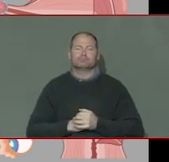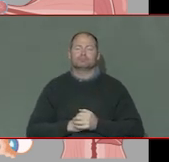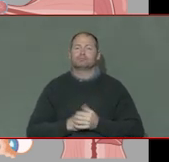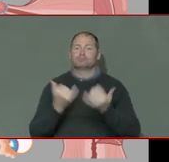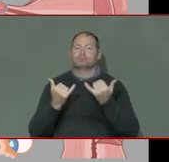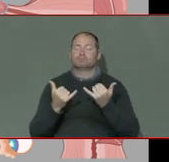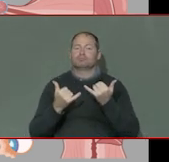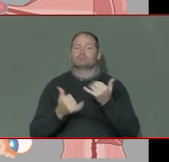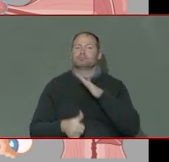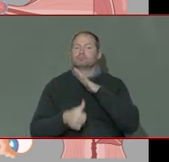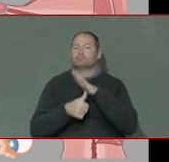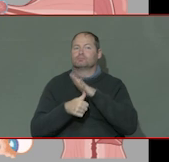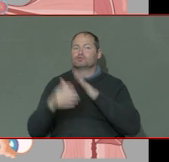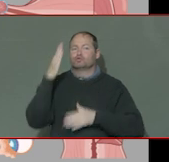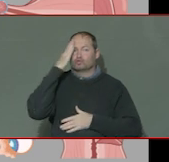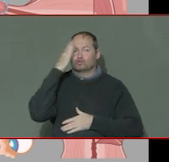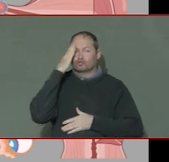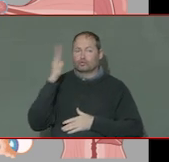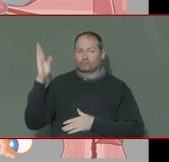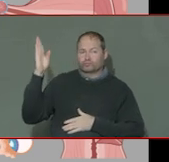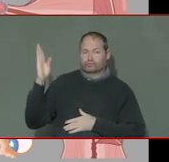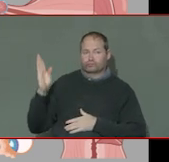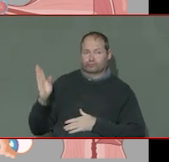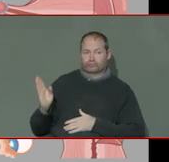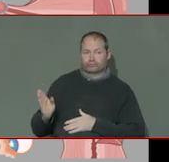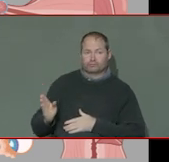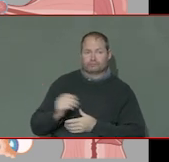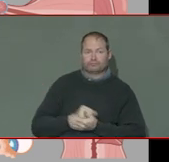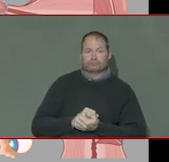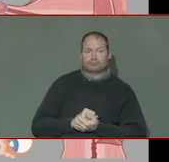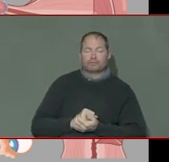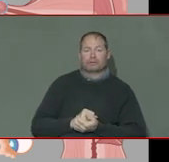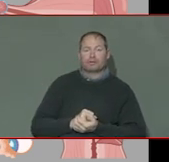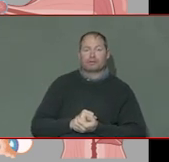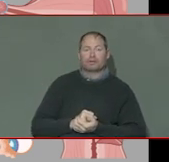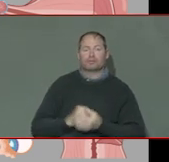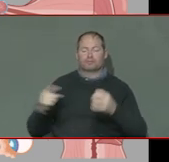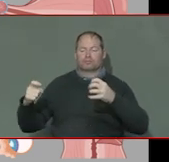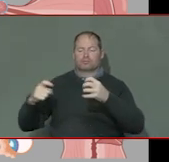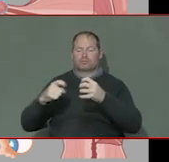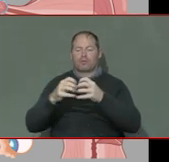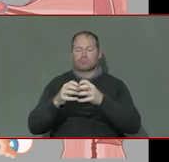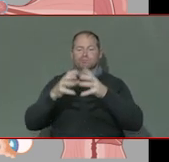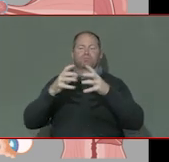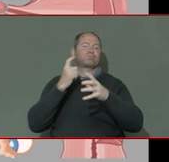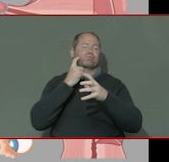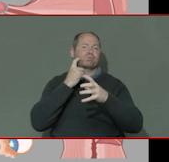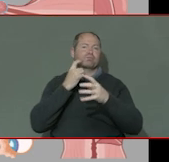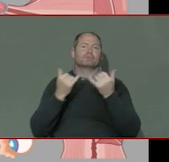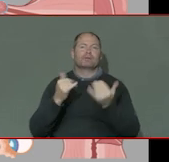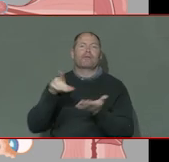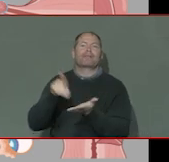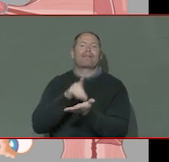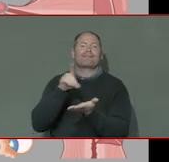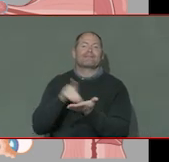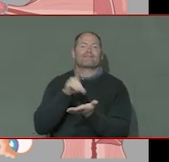important to know the definition of fertilization. Again, definitions in biology